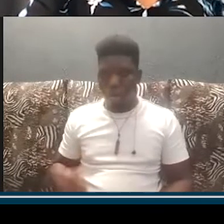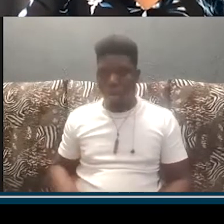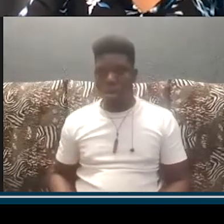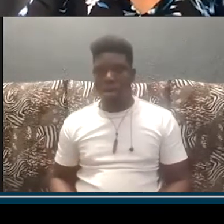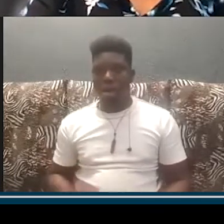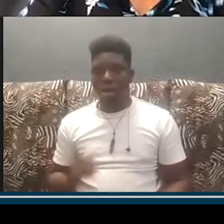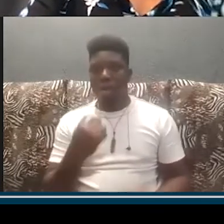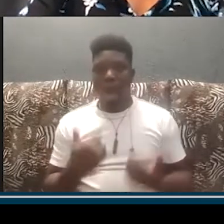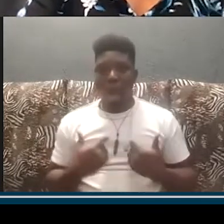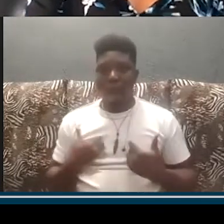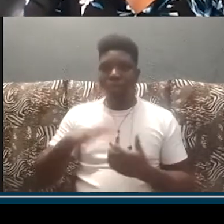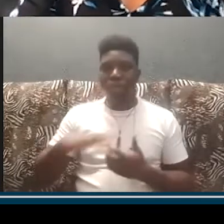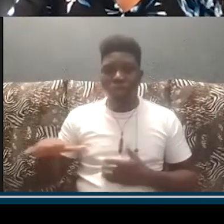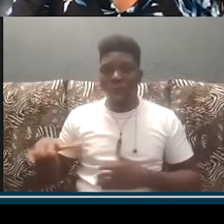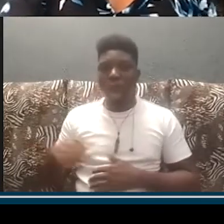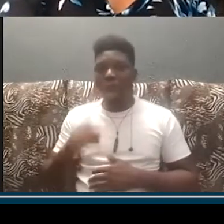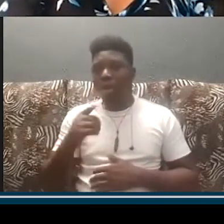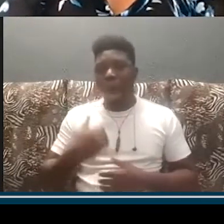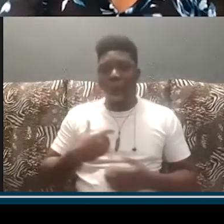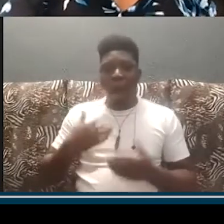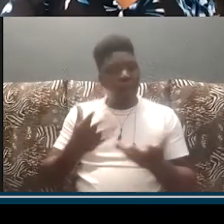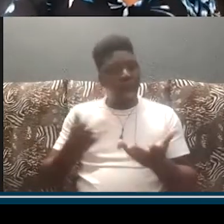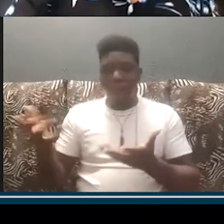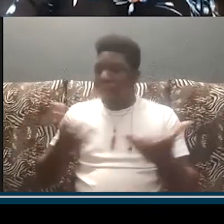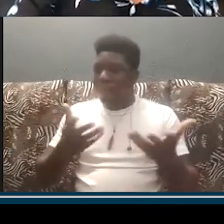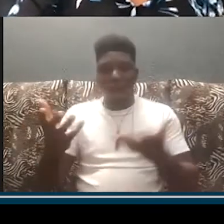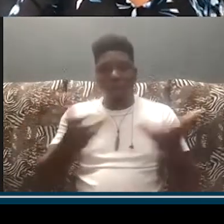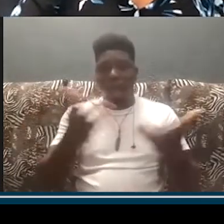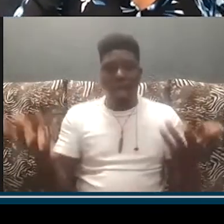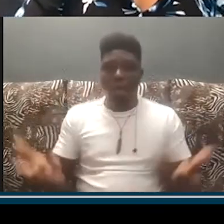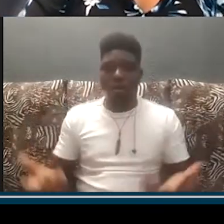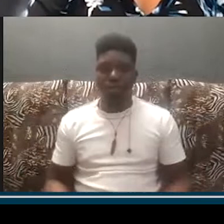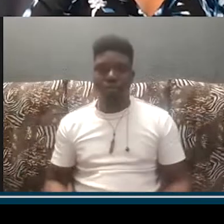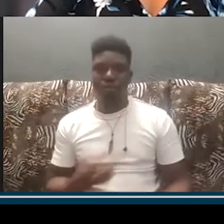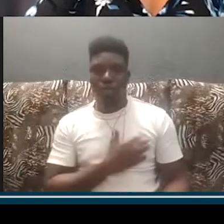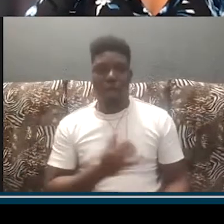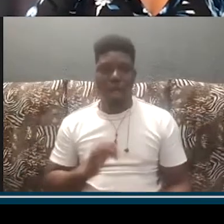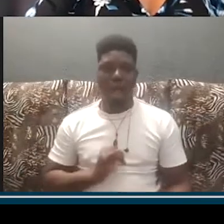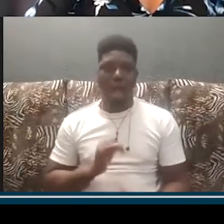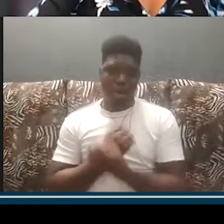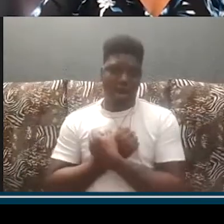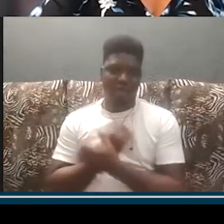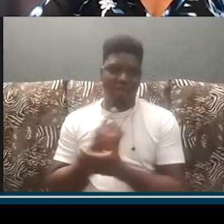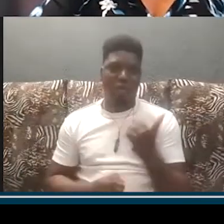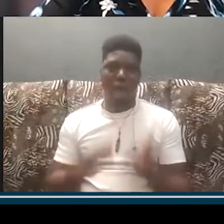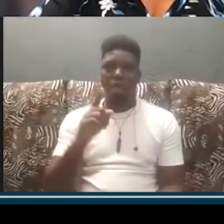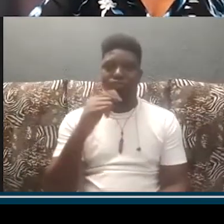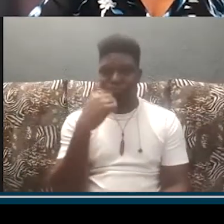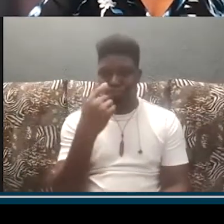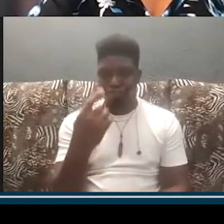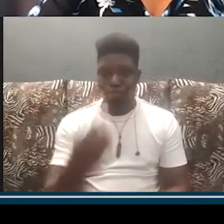wouldn't blah, blah, blah, blah, blah. And I love what you're saying. Disability rights is